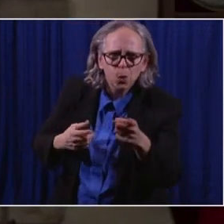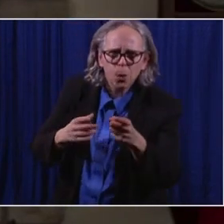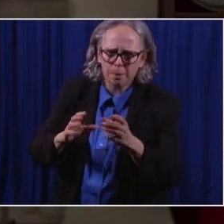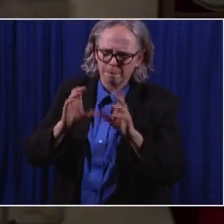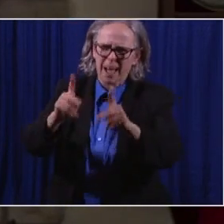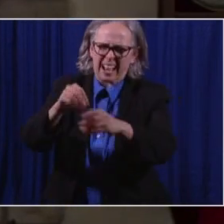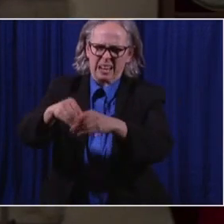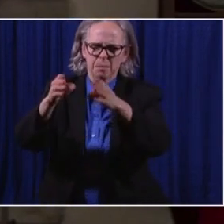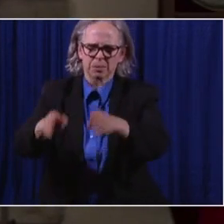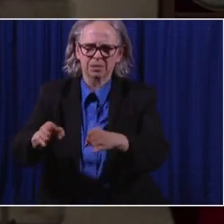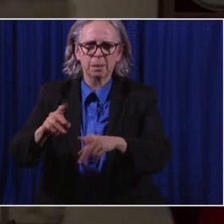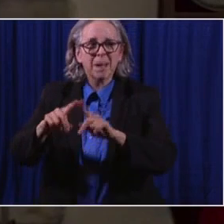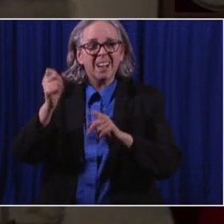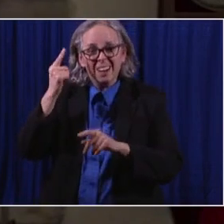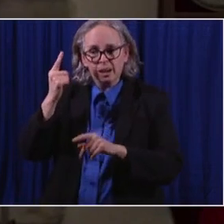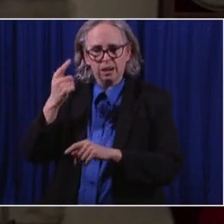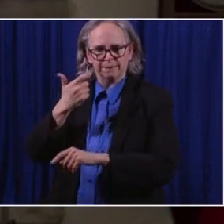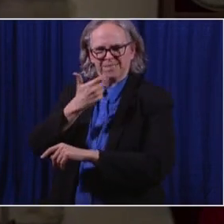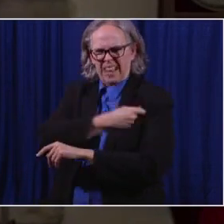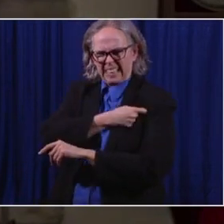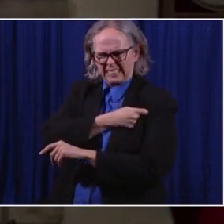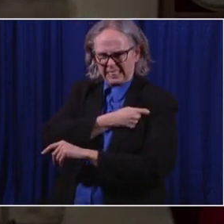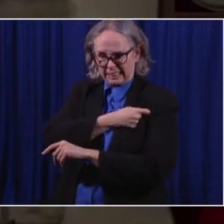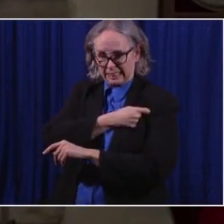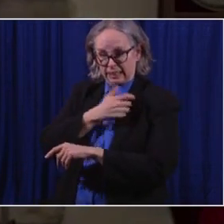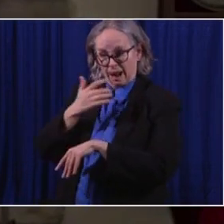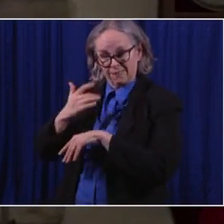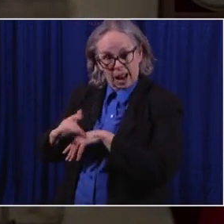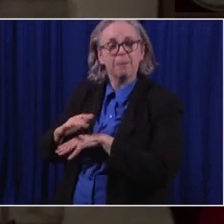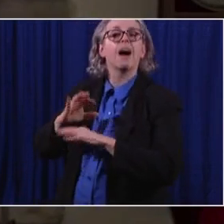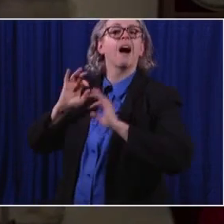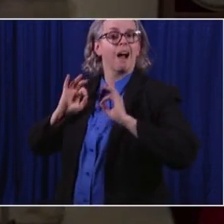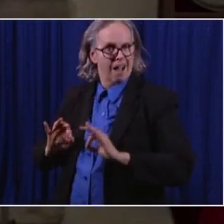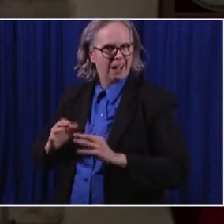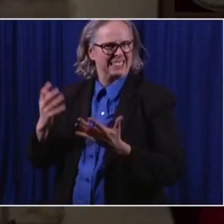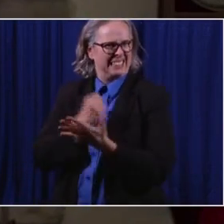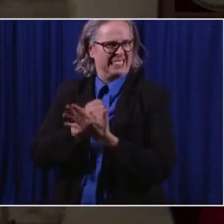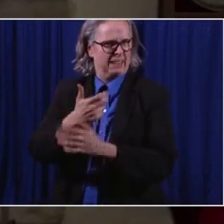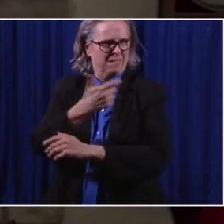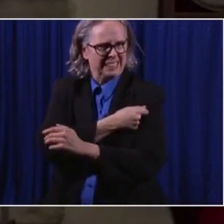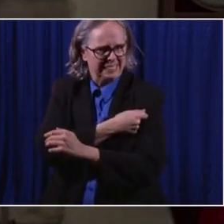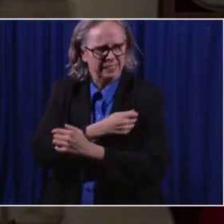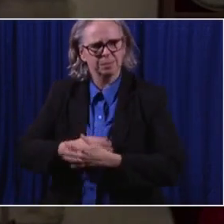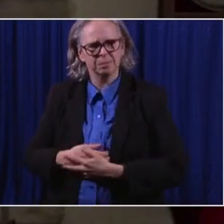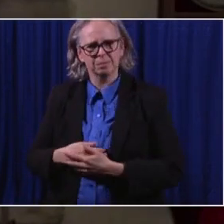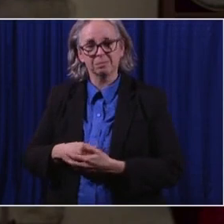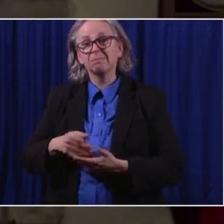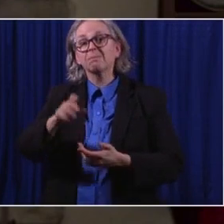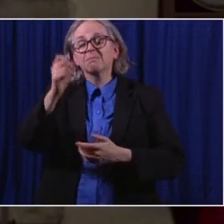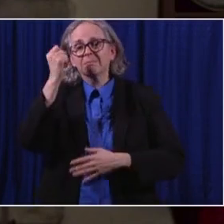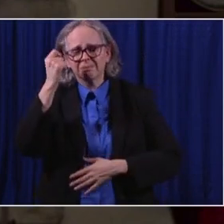those who are in their school. So if a school tells us we want to be back in person,